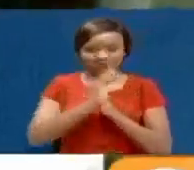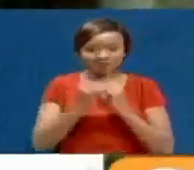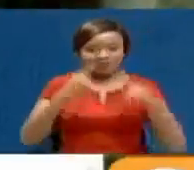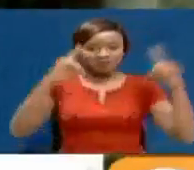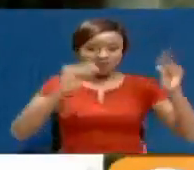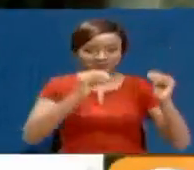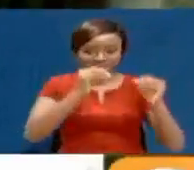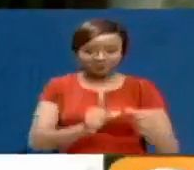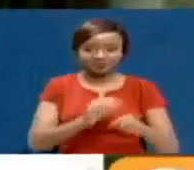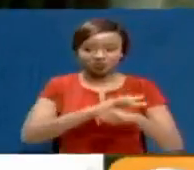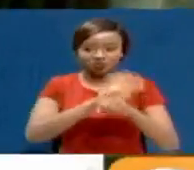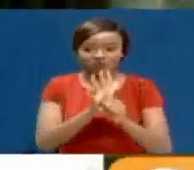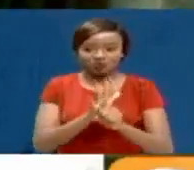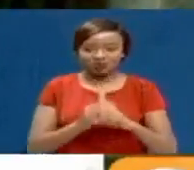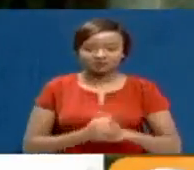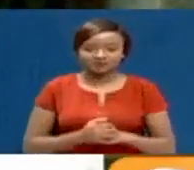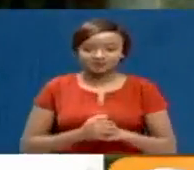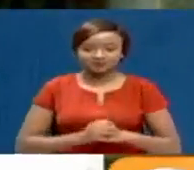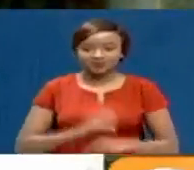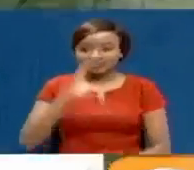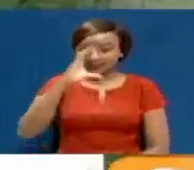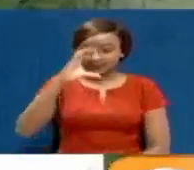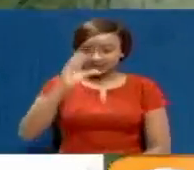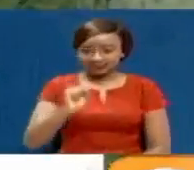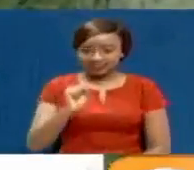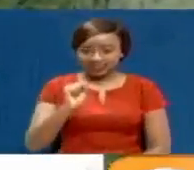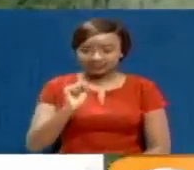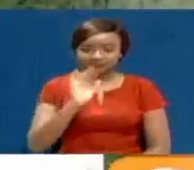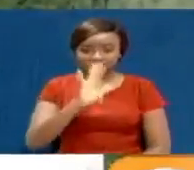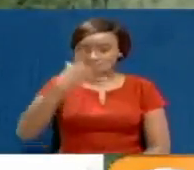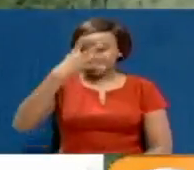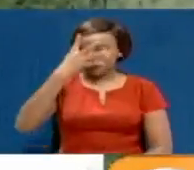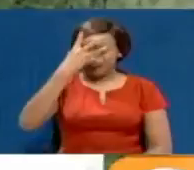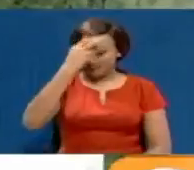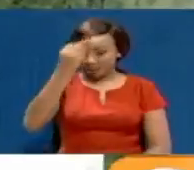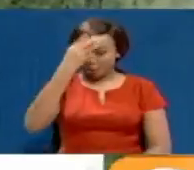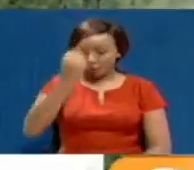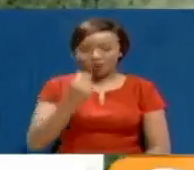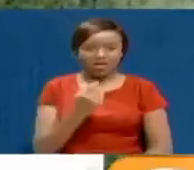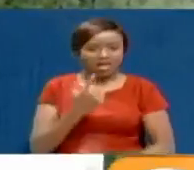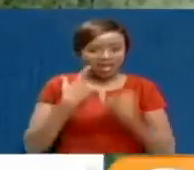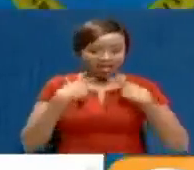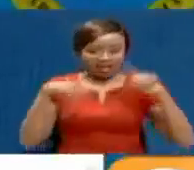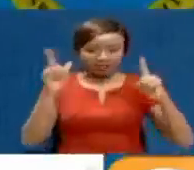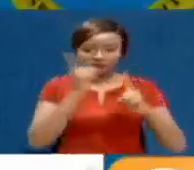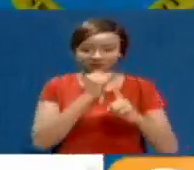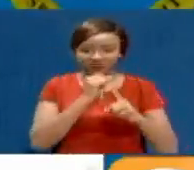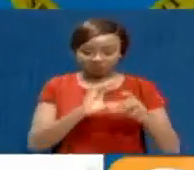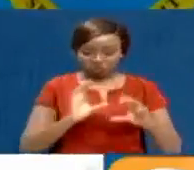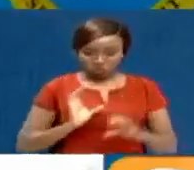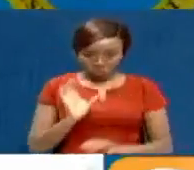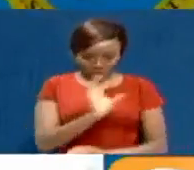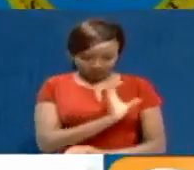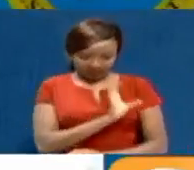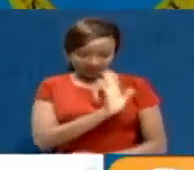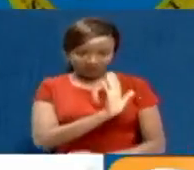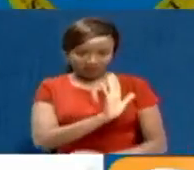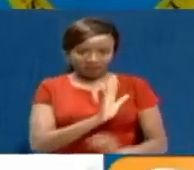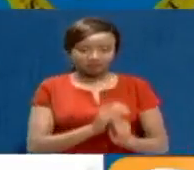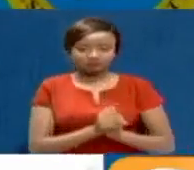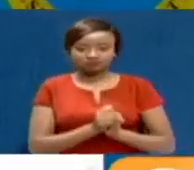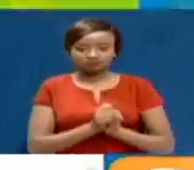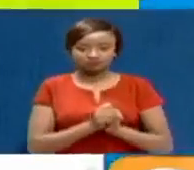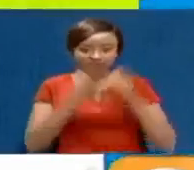pandemic. Education Cabinet Secretary Professor George Magoha announced the decision reached by the COVID-19 National Emergency